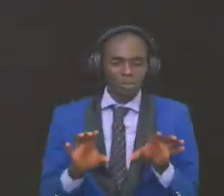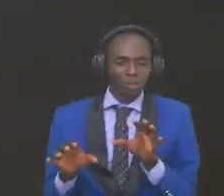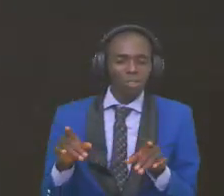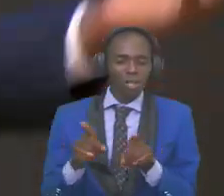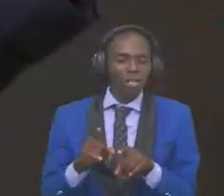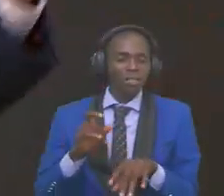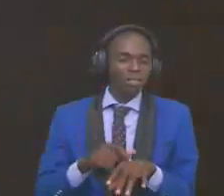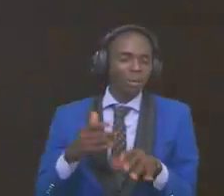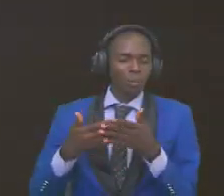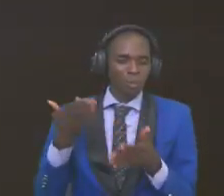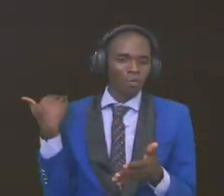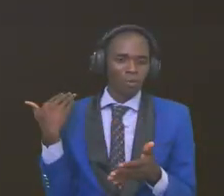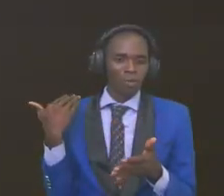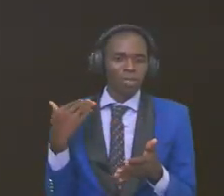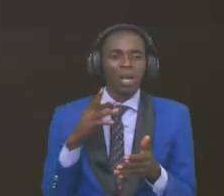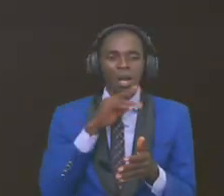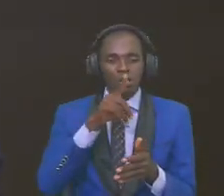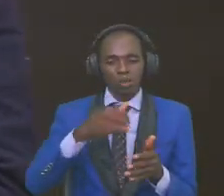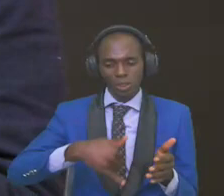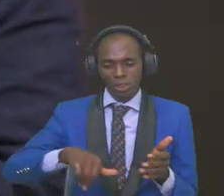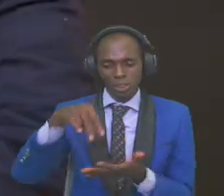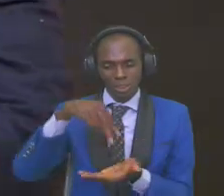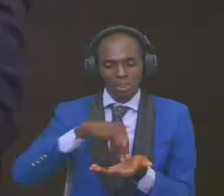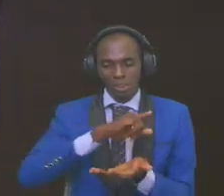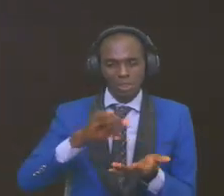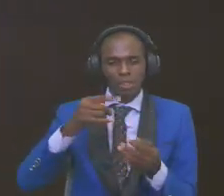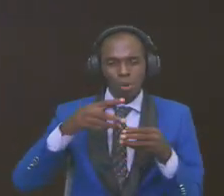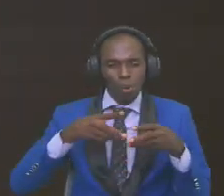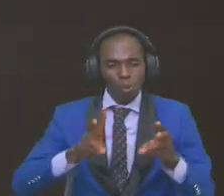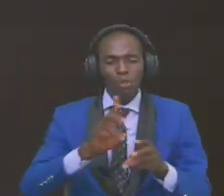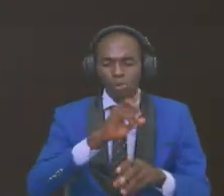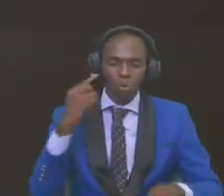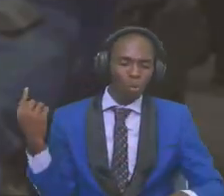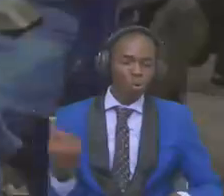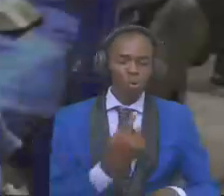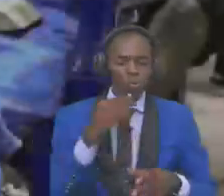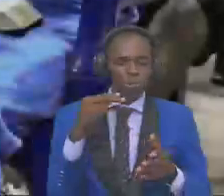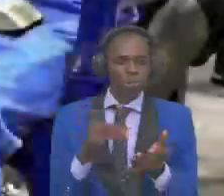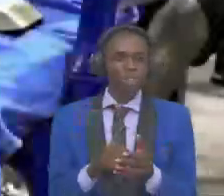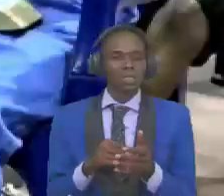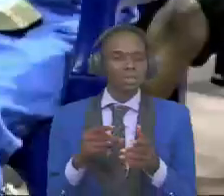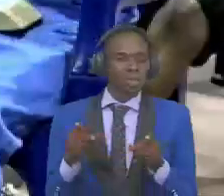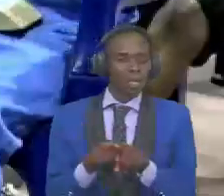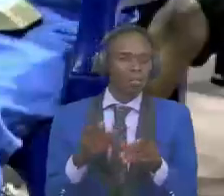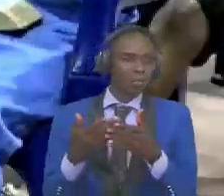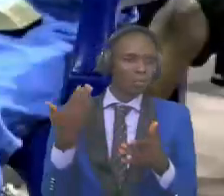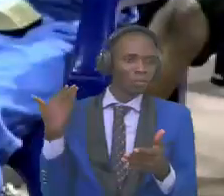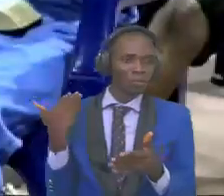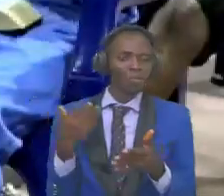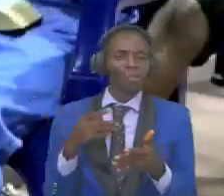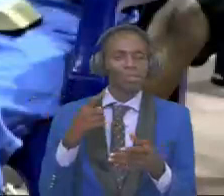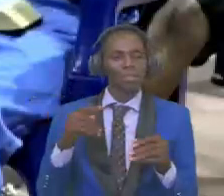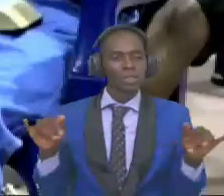done? Stand the way you have always stood, believe and act the same way you have